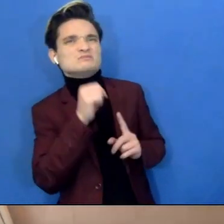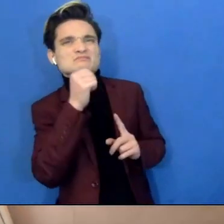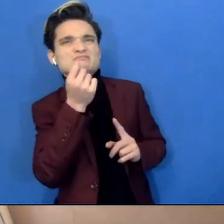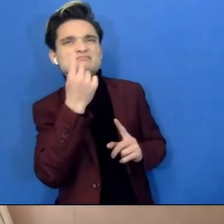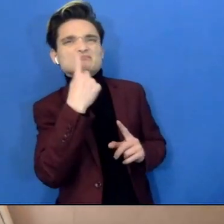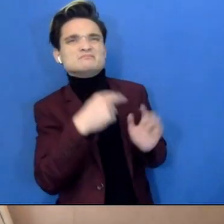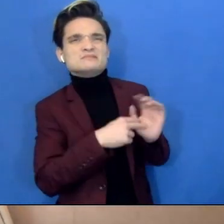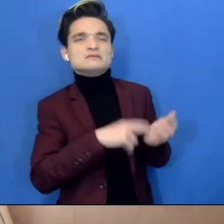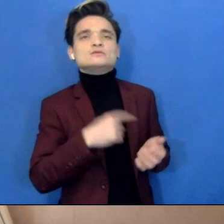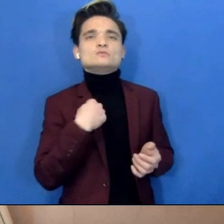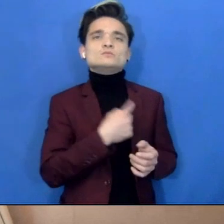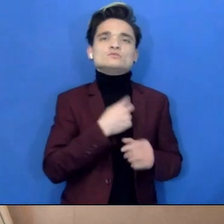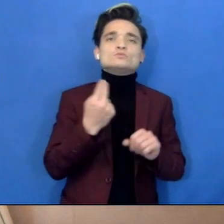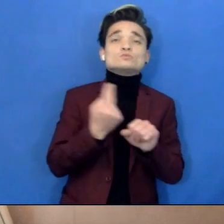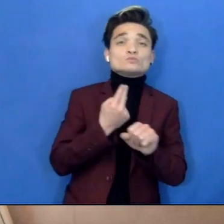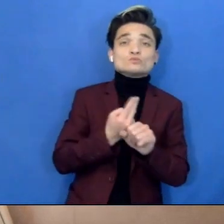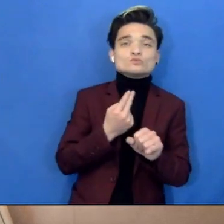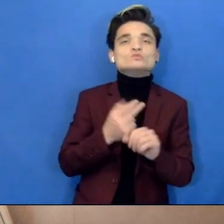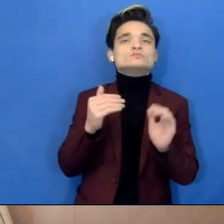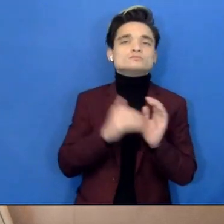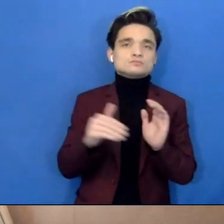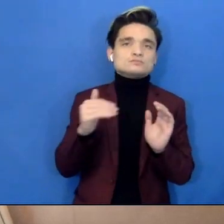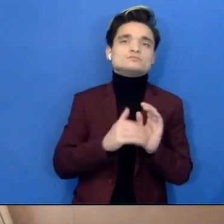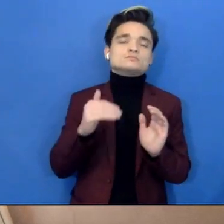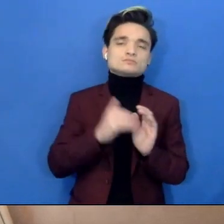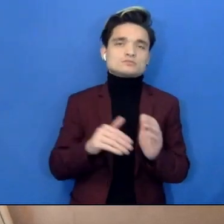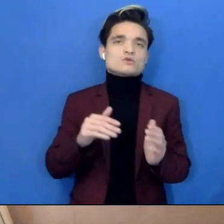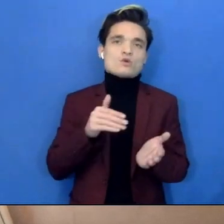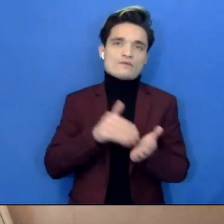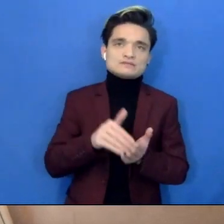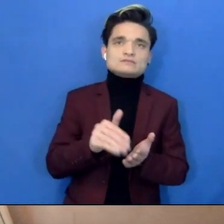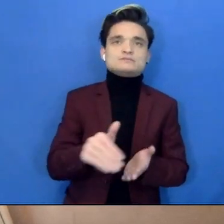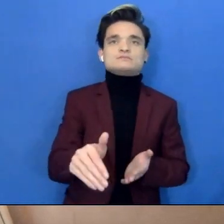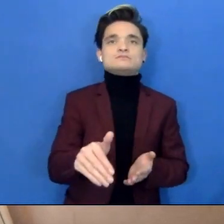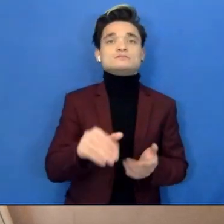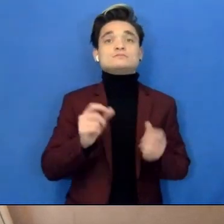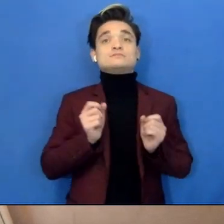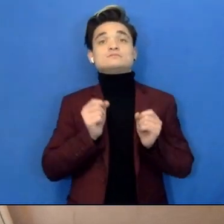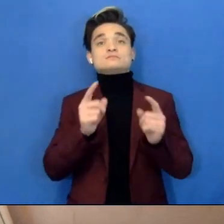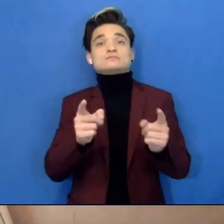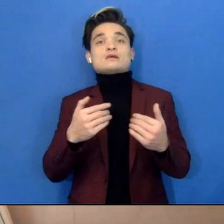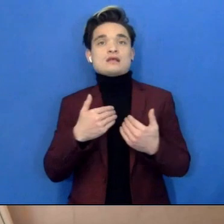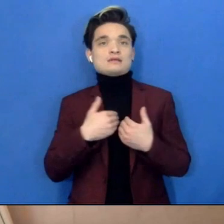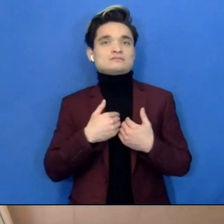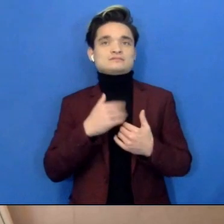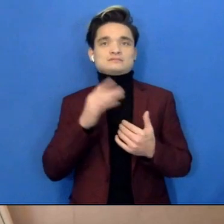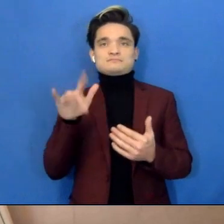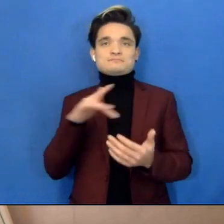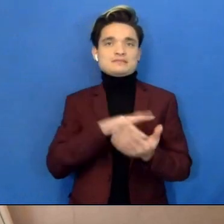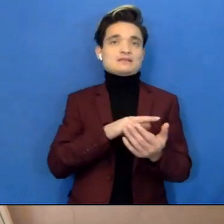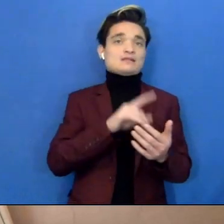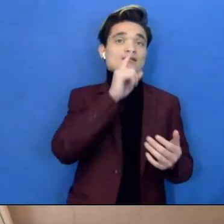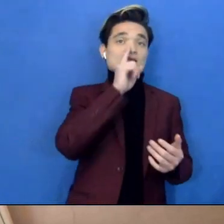on. When we are improvisers, we're somewhere in between there. So we have the same challenges that we have in natural,